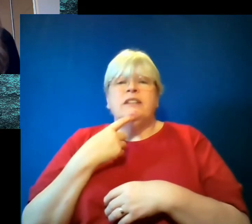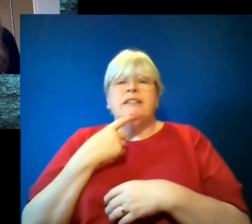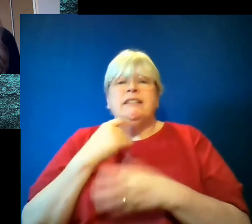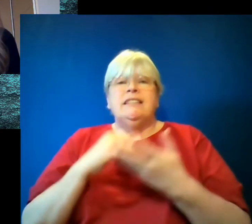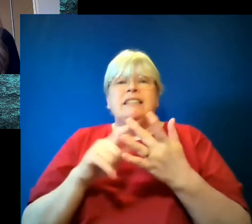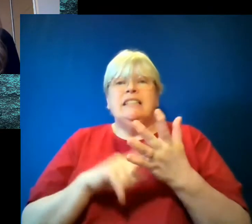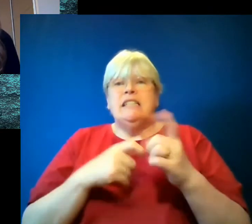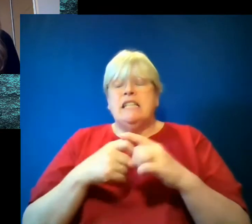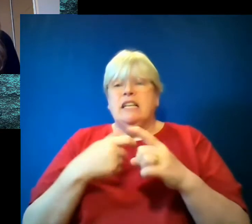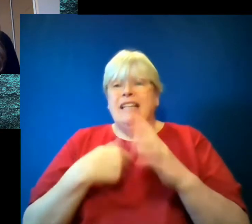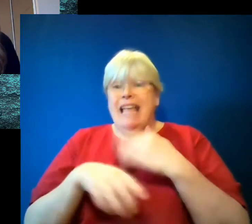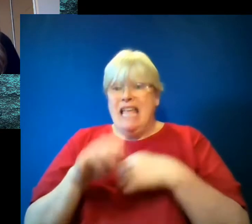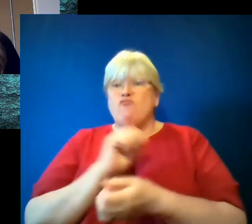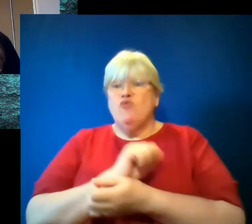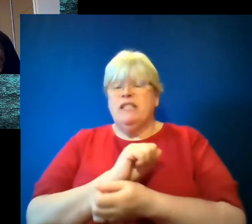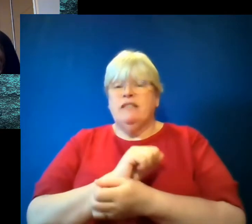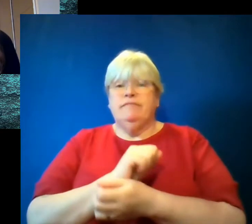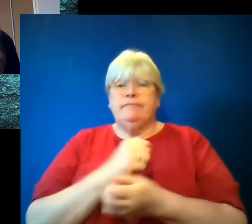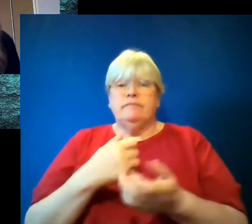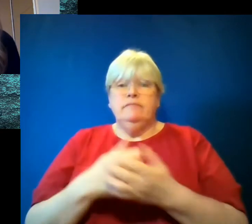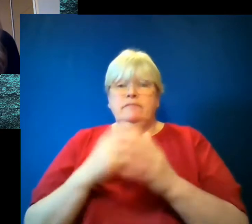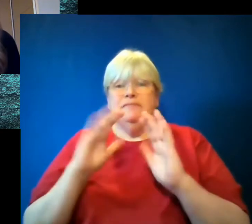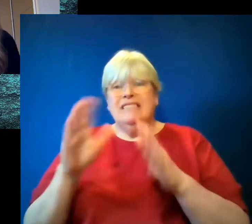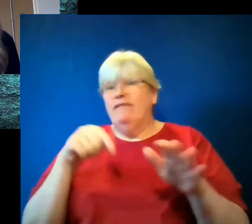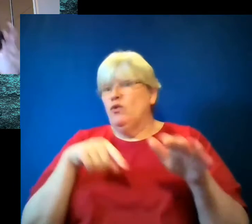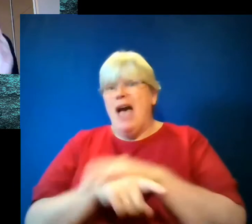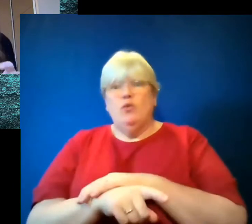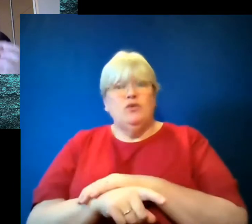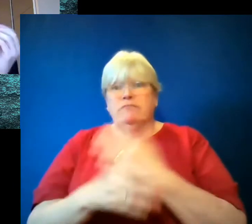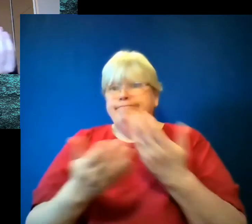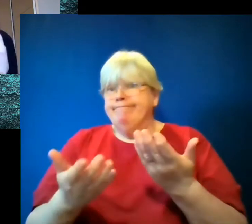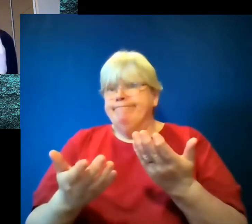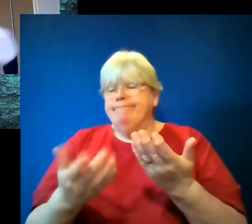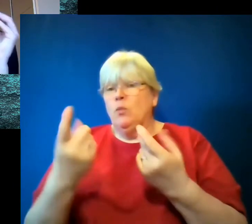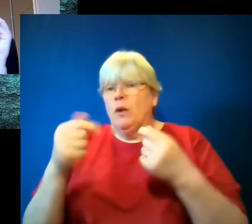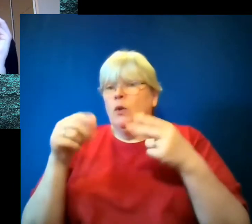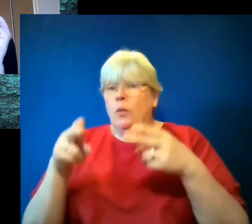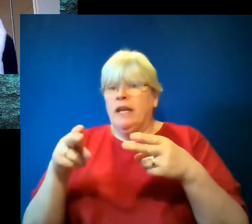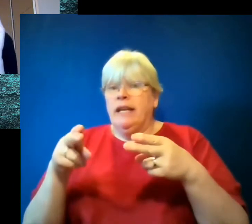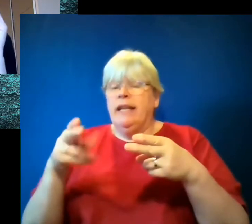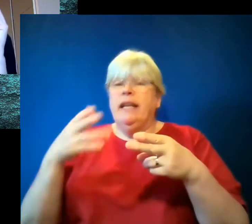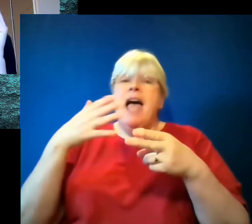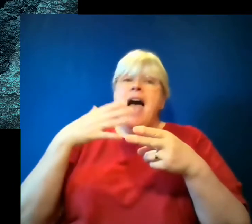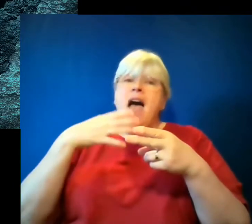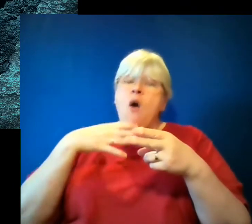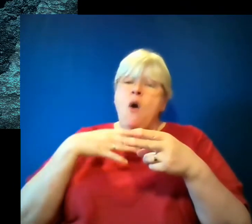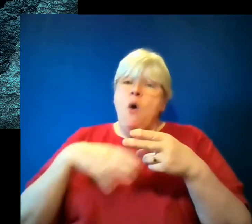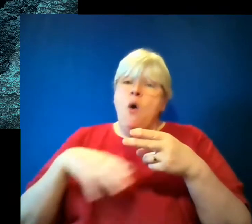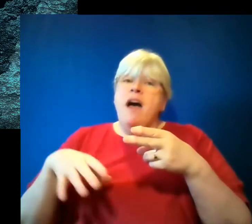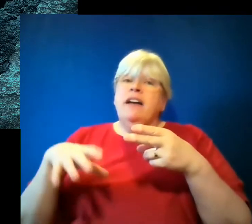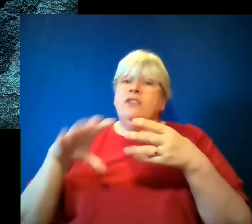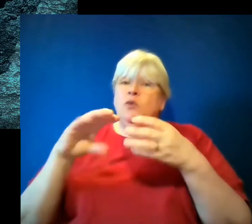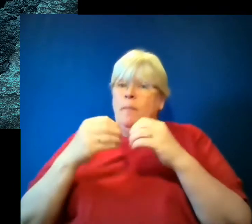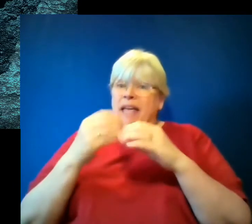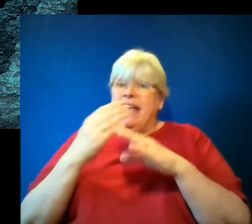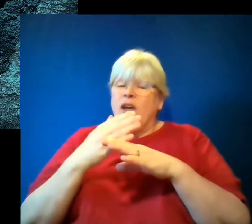has been thrown into prison, and we're going to have to get her out. And one of the ways that I wanted to make this story work